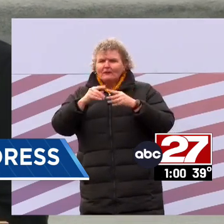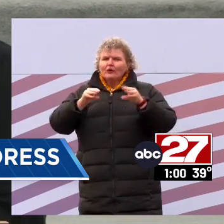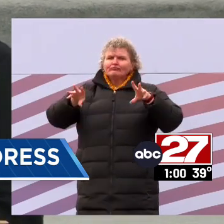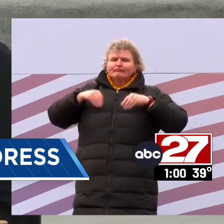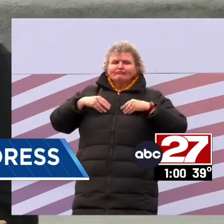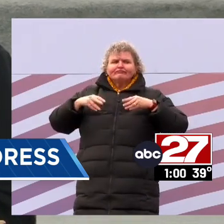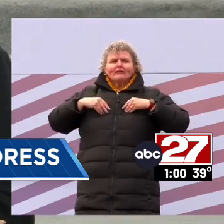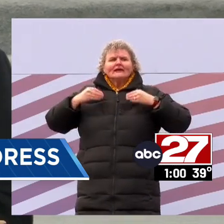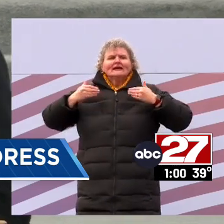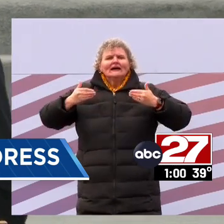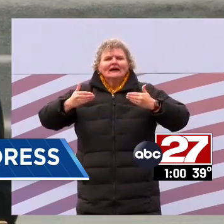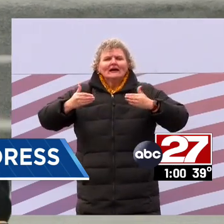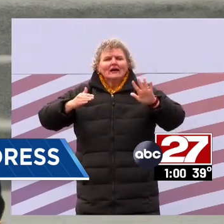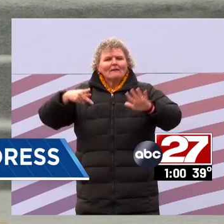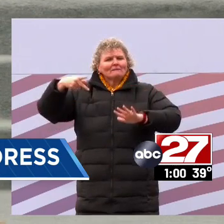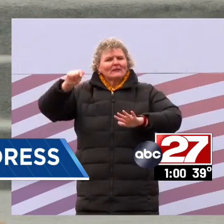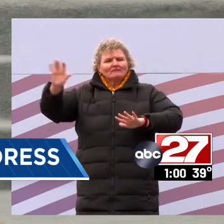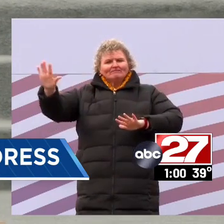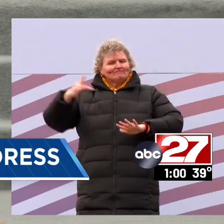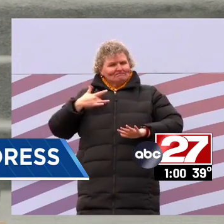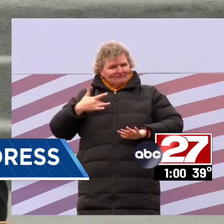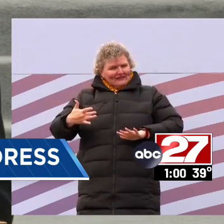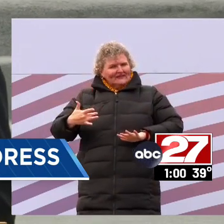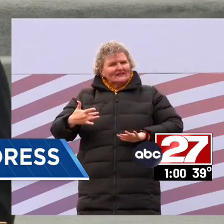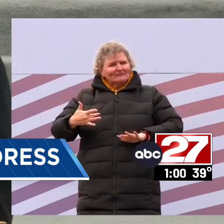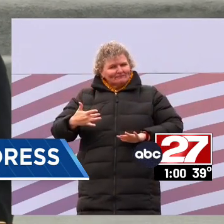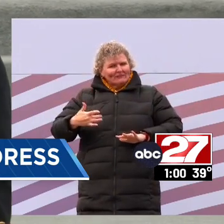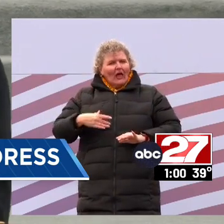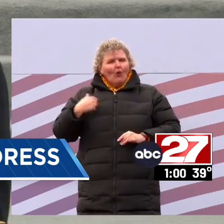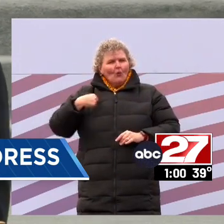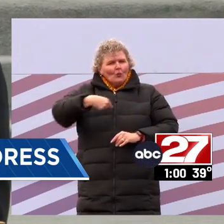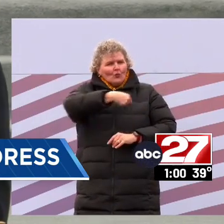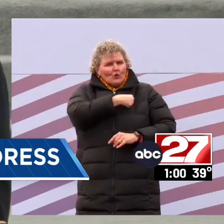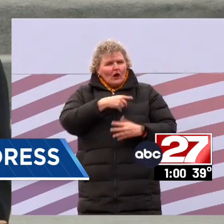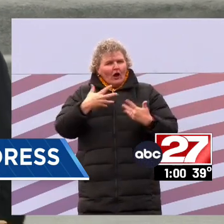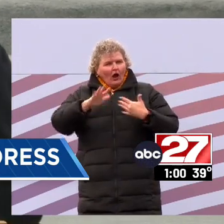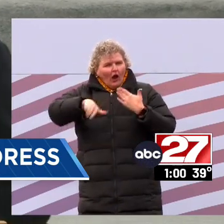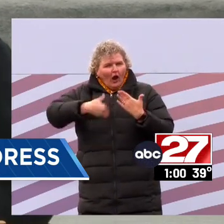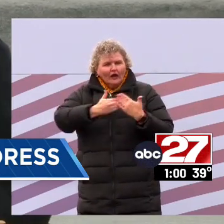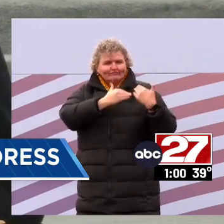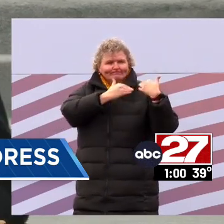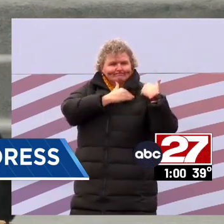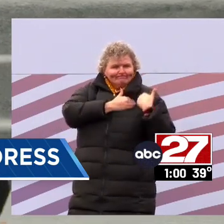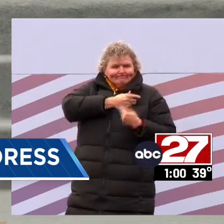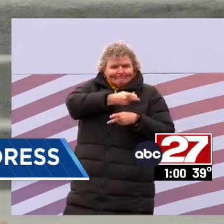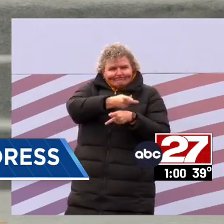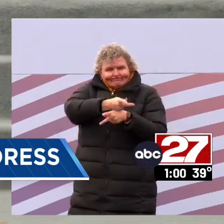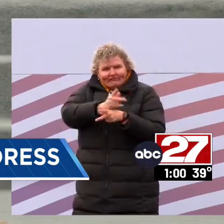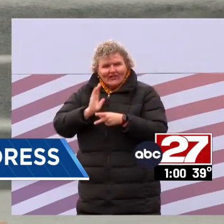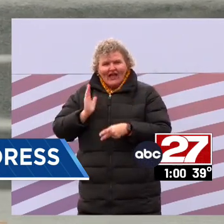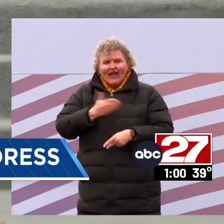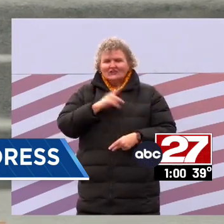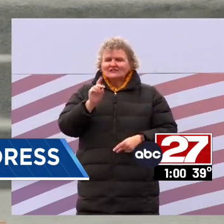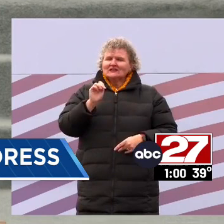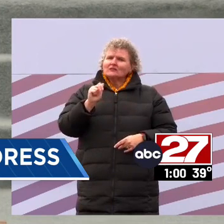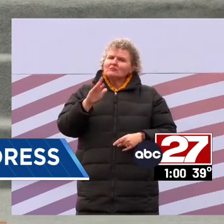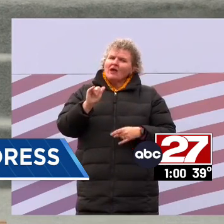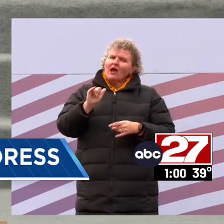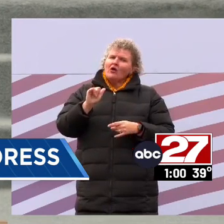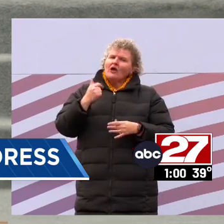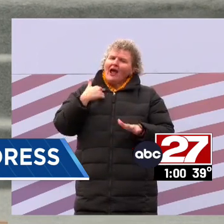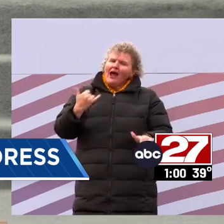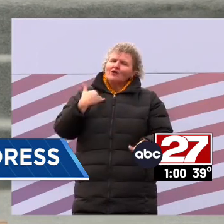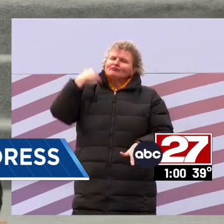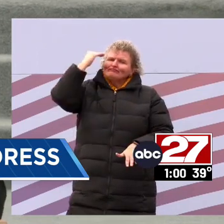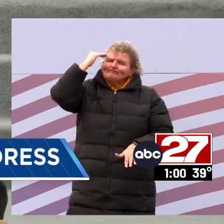way. We are all stewards of our democracy. And I'm mindful that as we celebrate this